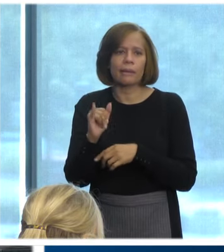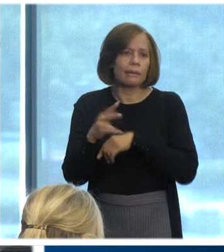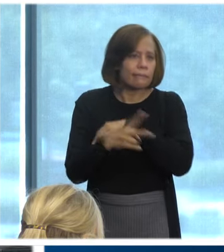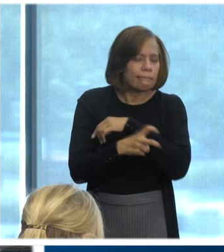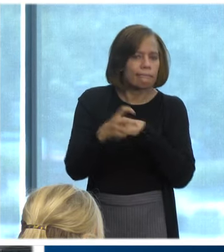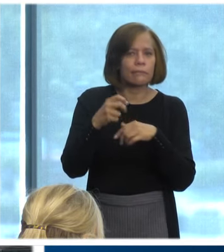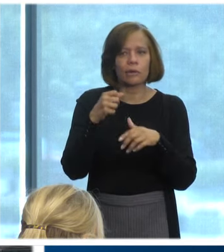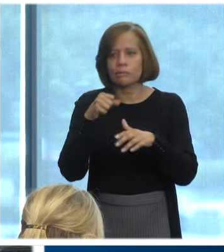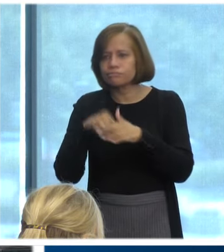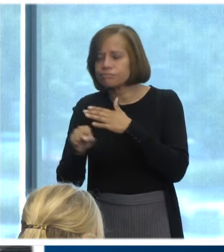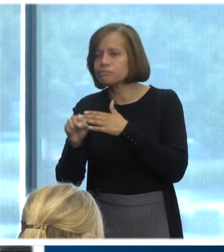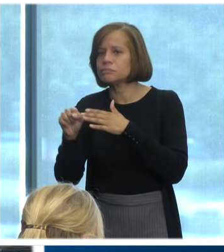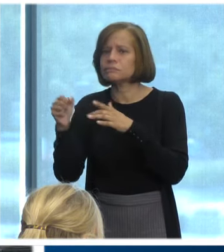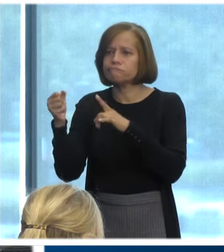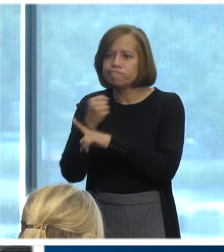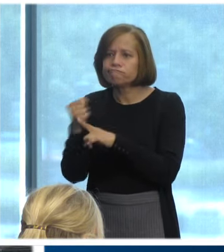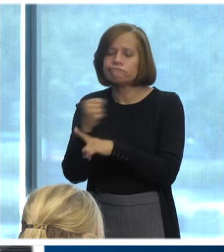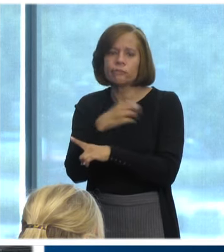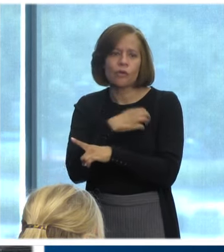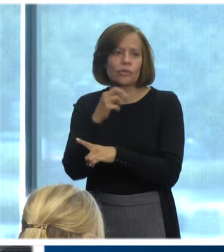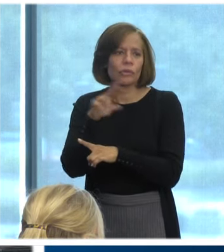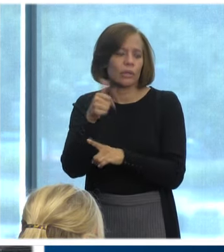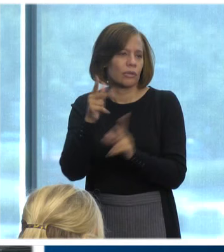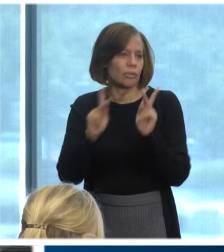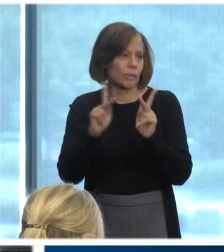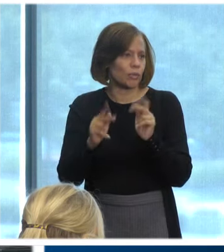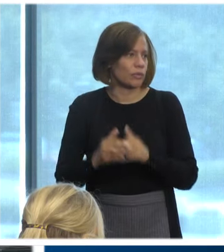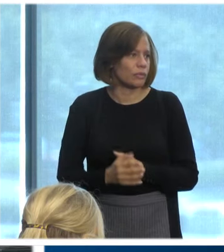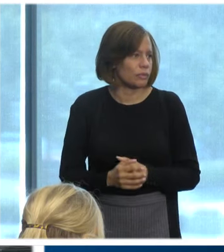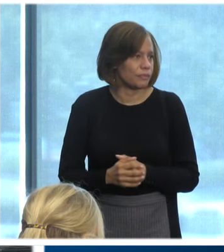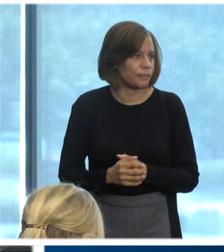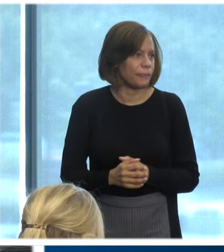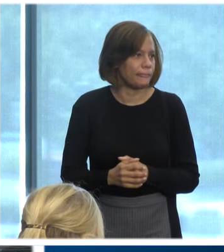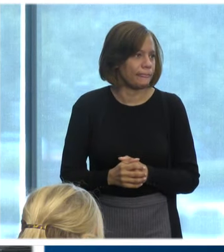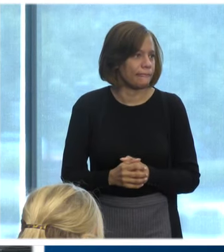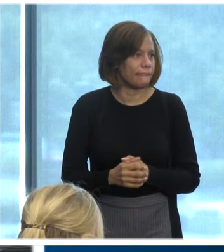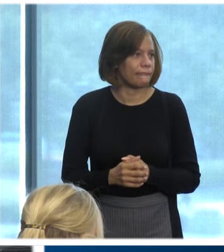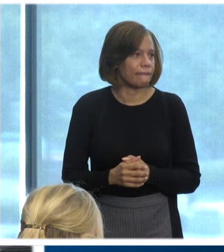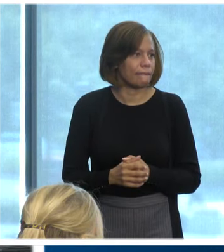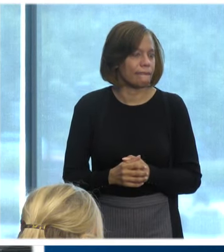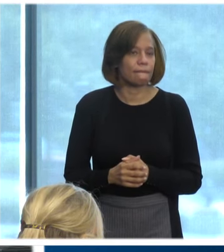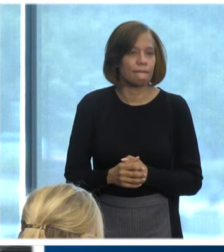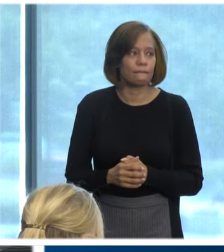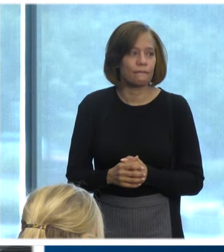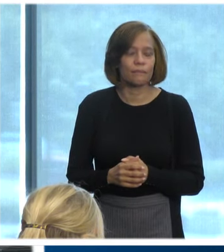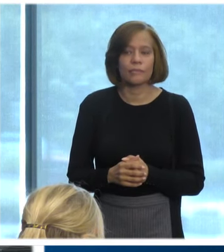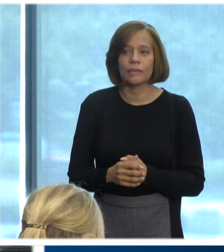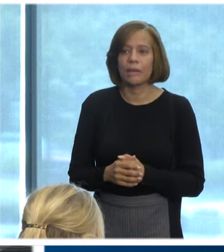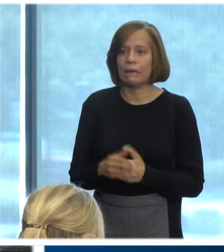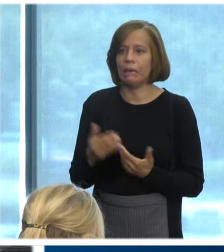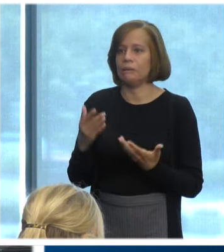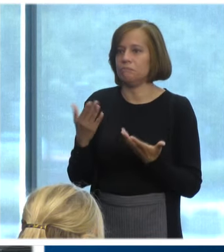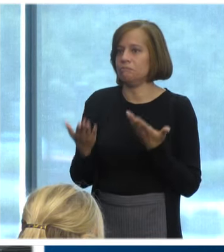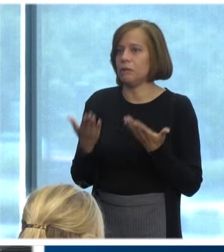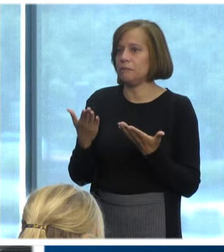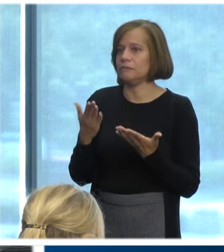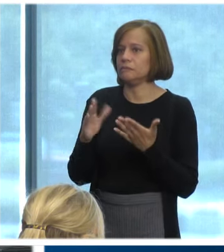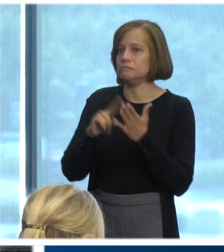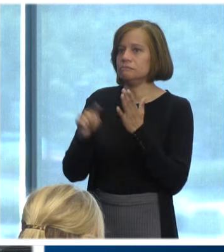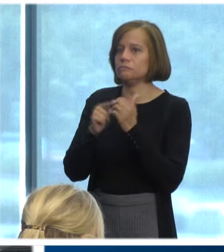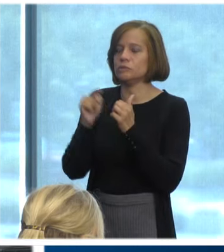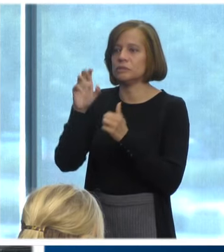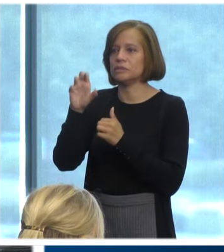into businesses, assaulting officers or other people? Yeah, I'd probably have to defer to the city attorney on that, but